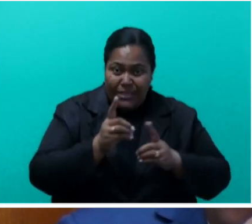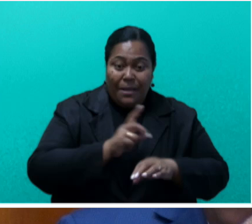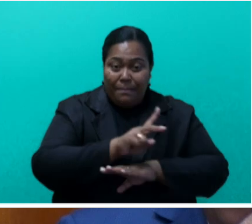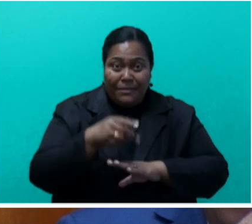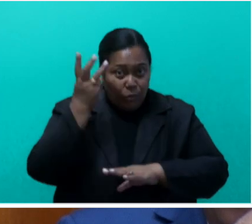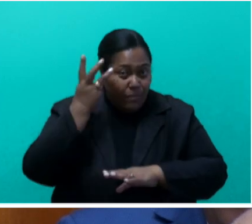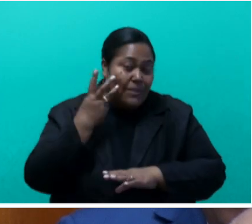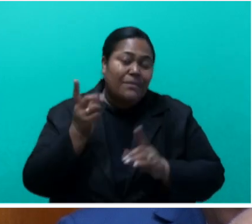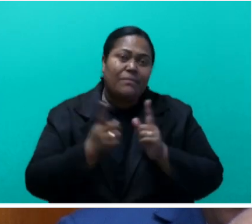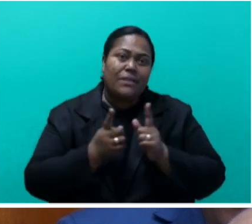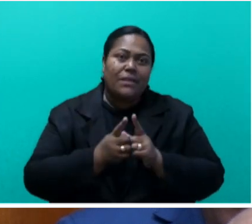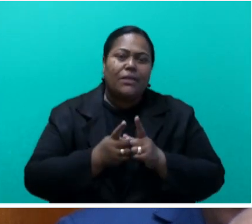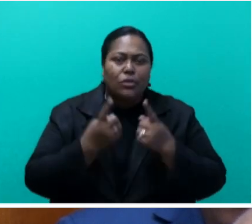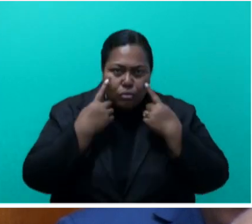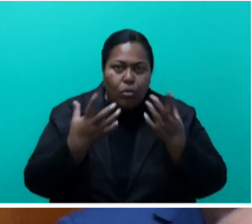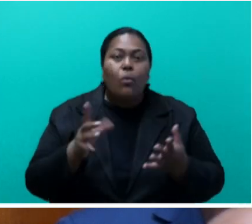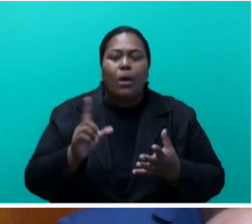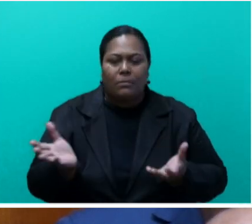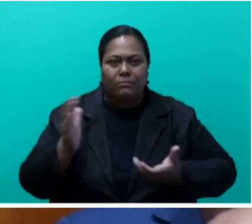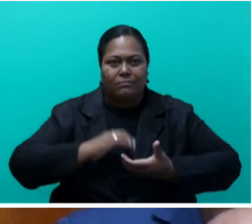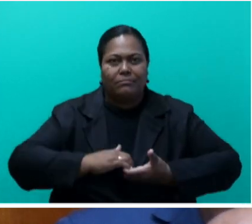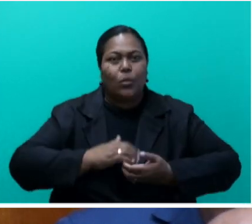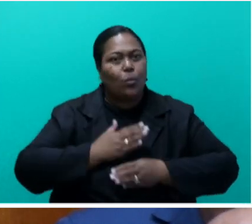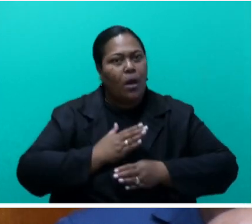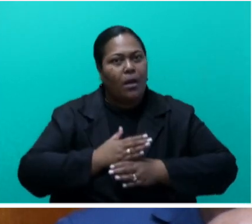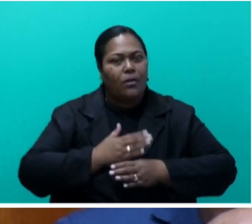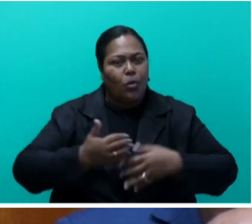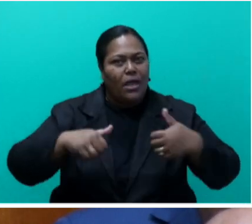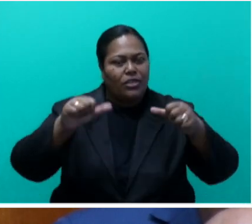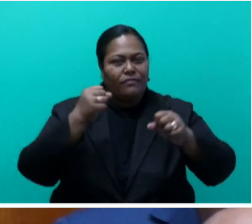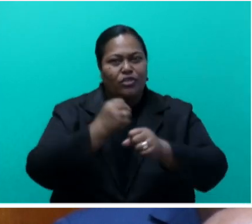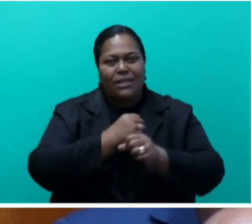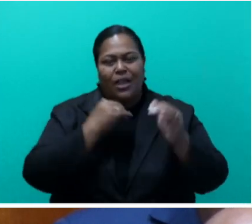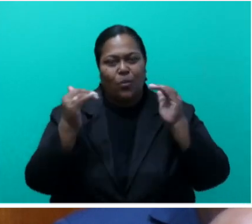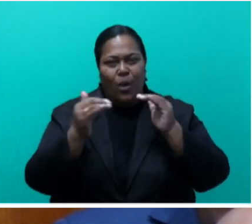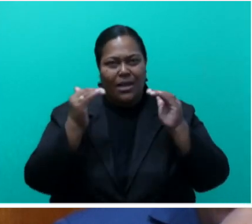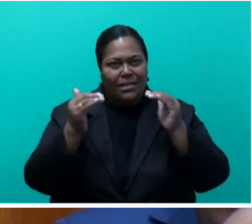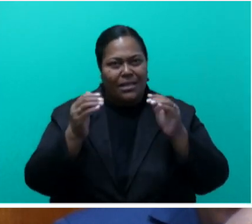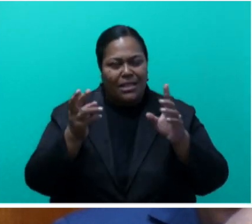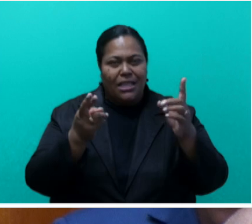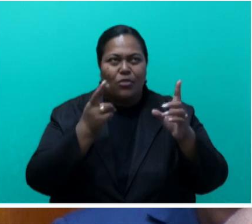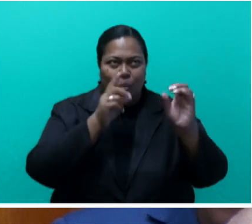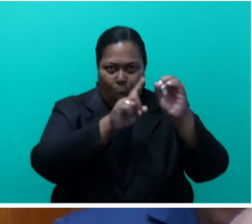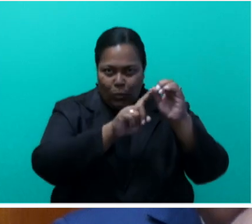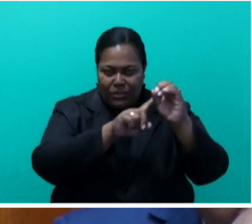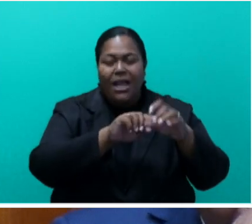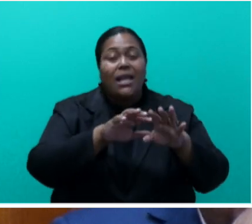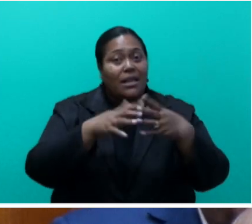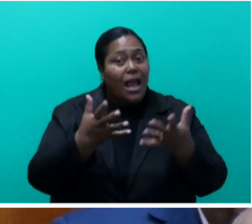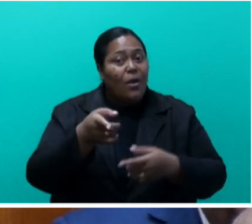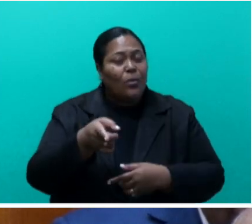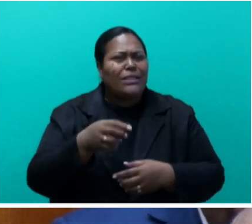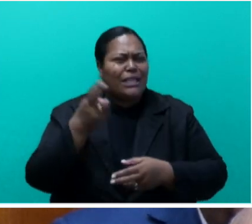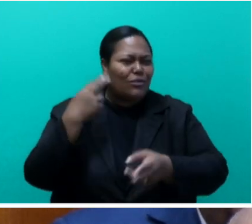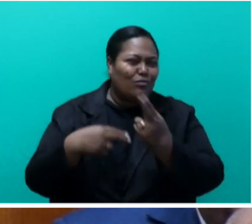underscores the importance of our collective efforts in achieving our gender equality goals. And of course, the historic event